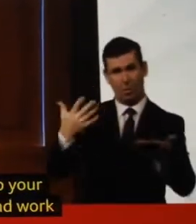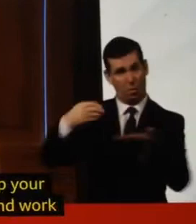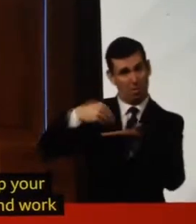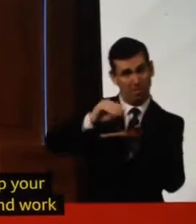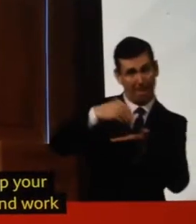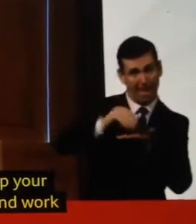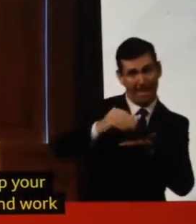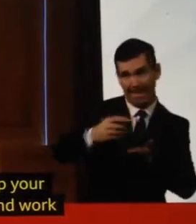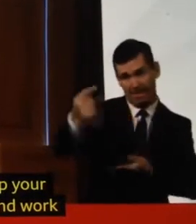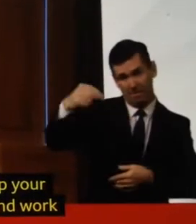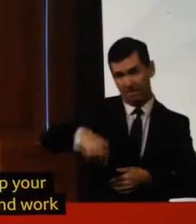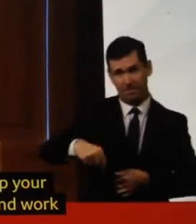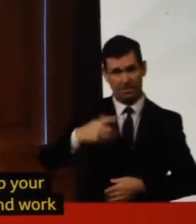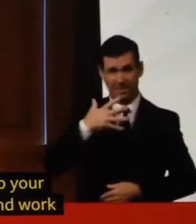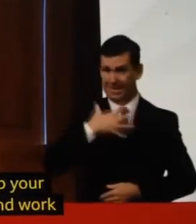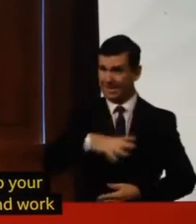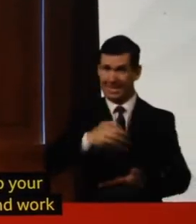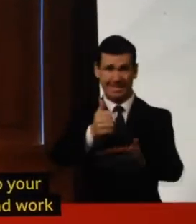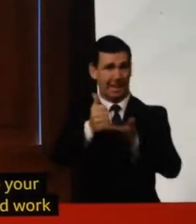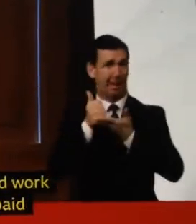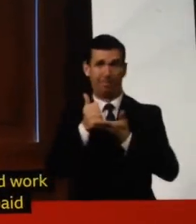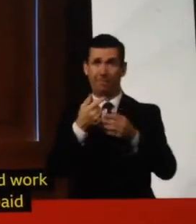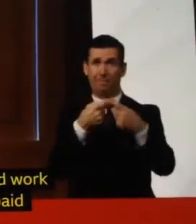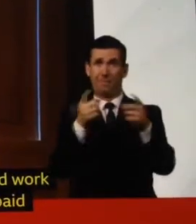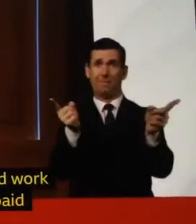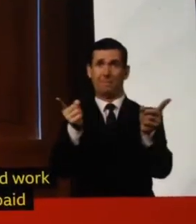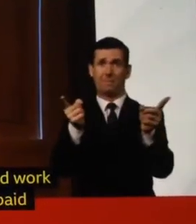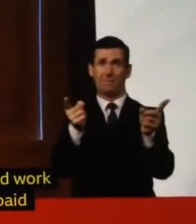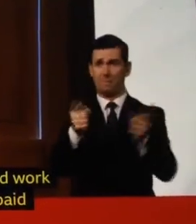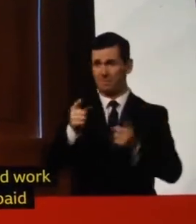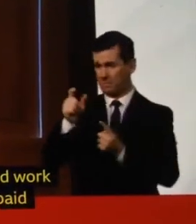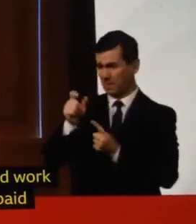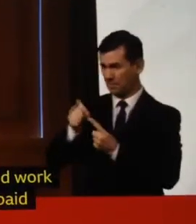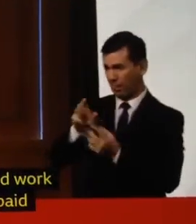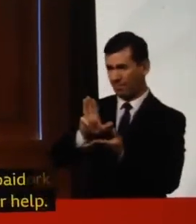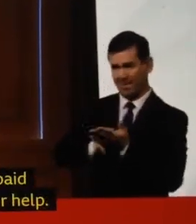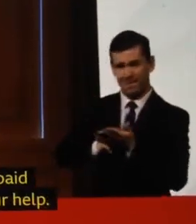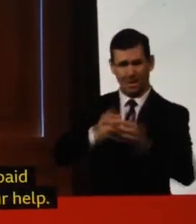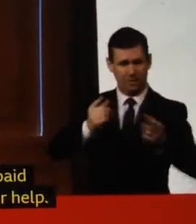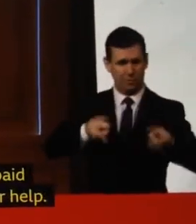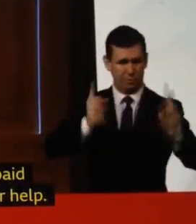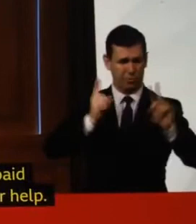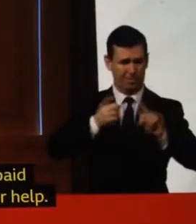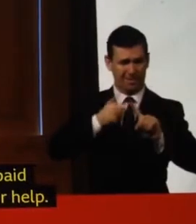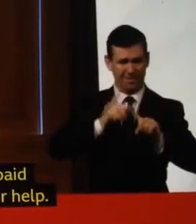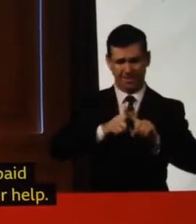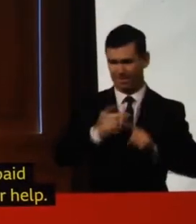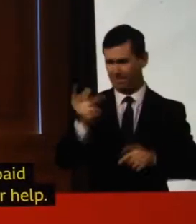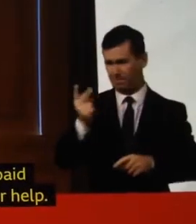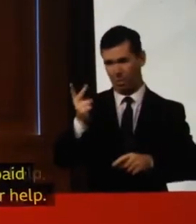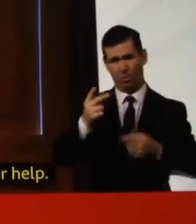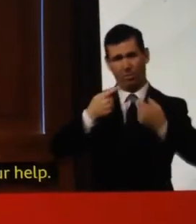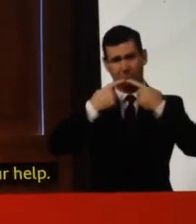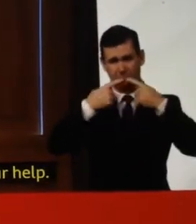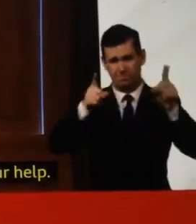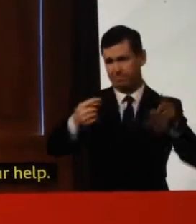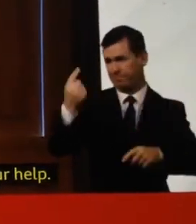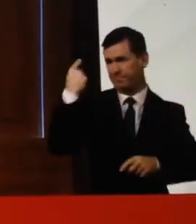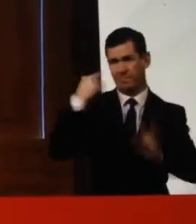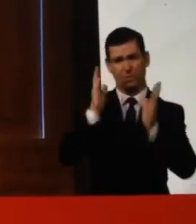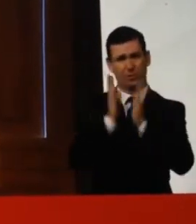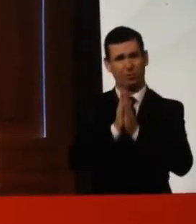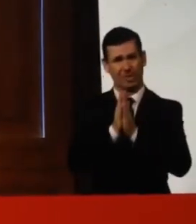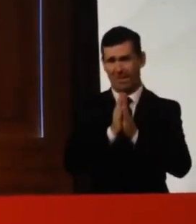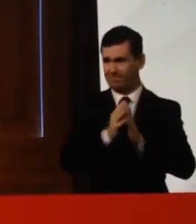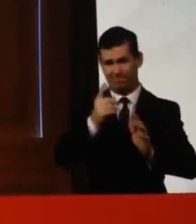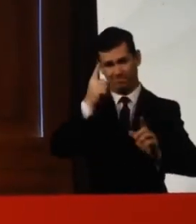your help. Since the Prime Minister and our Chief Exec, Amanda Pritchard, set out the call to the nation, the national